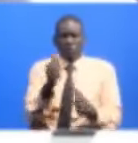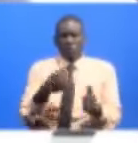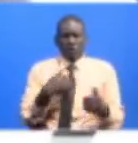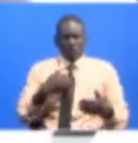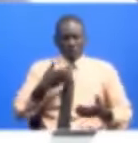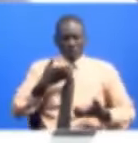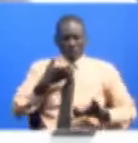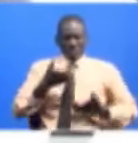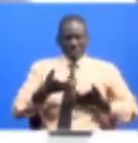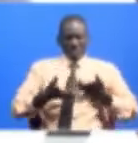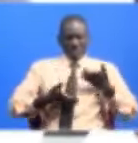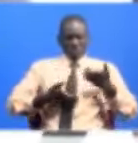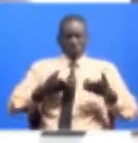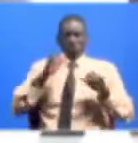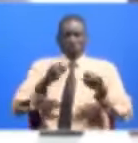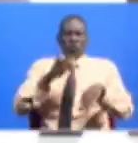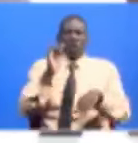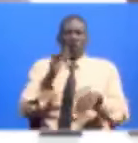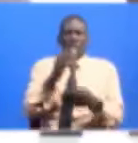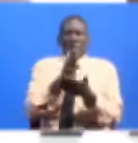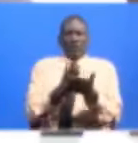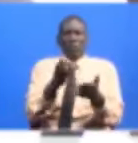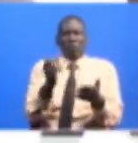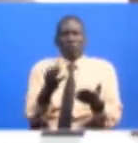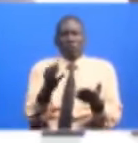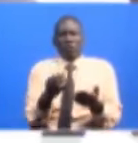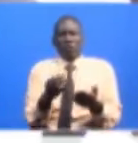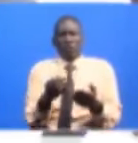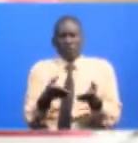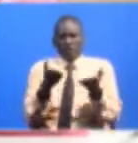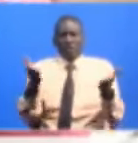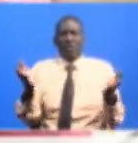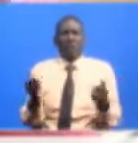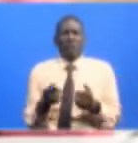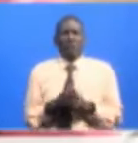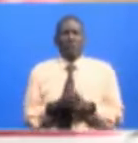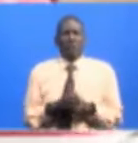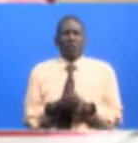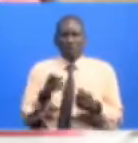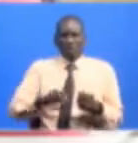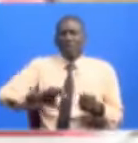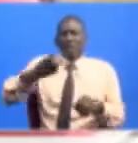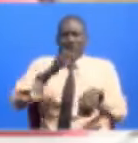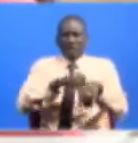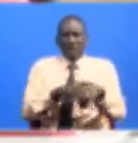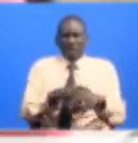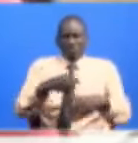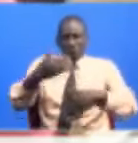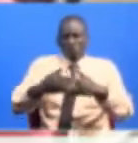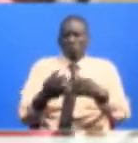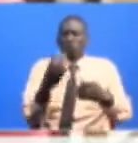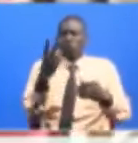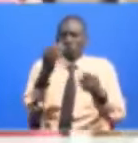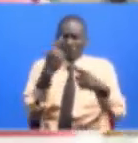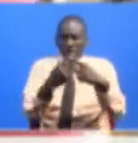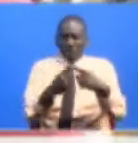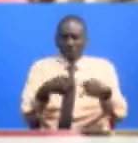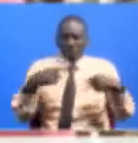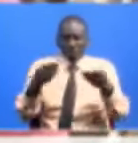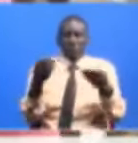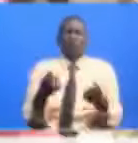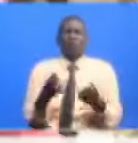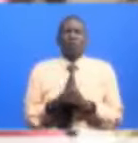emotions and can get affected by some of the things. It is the second time in close to 2 decades that residents here